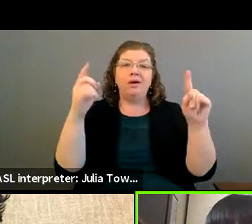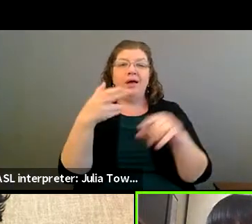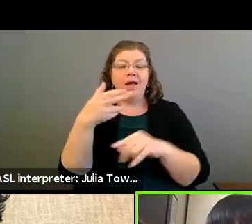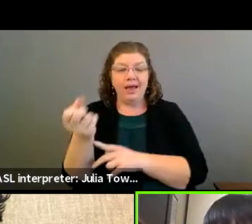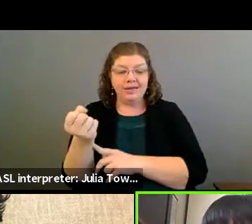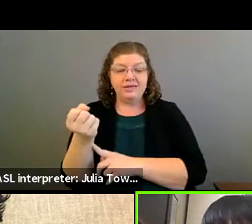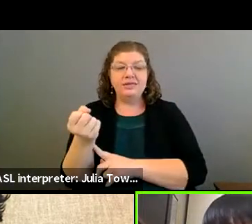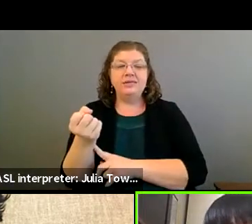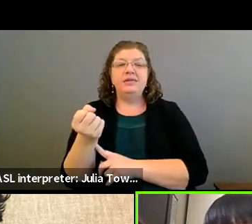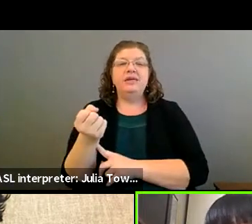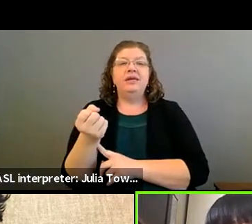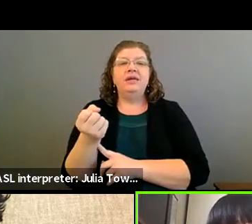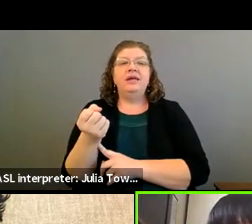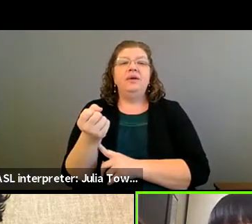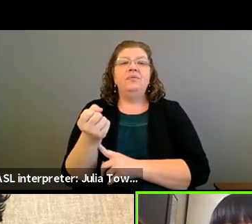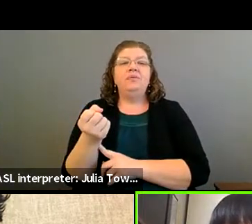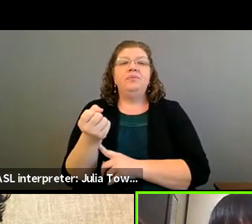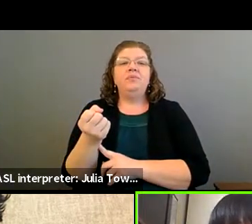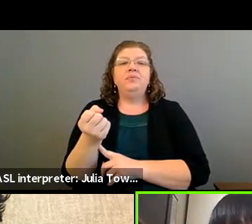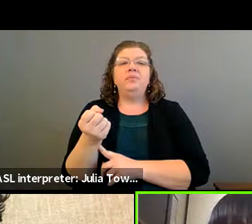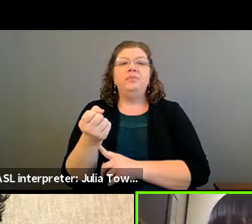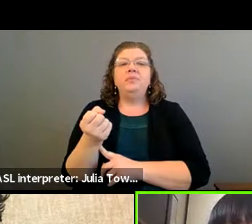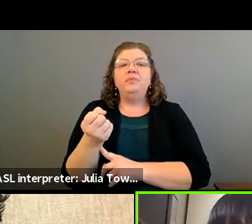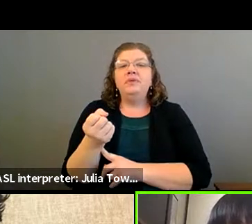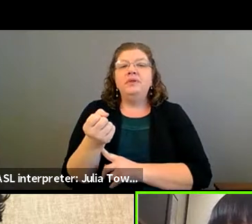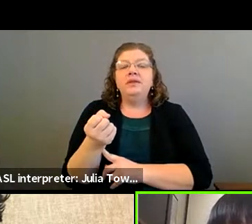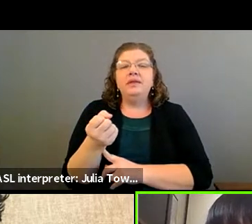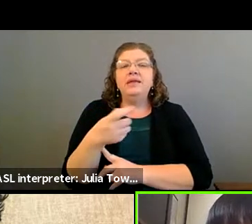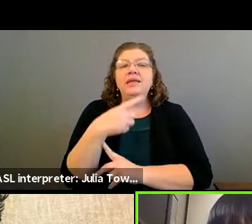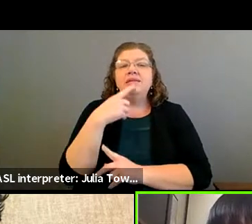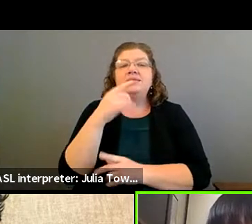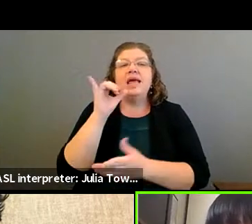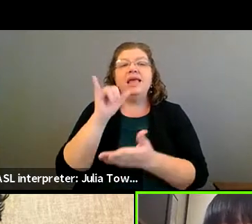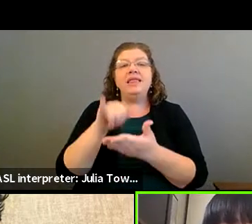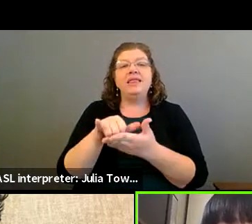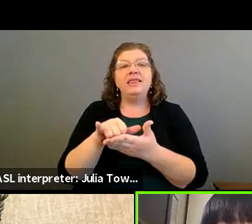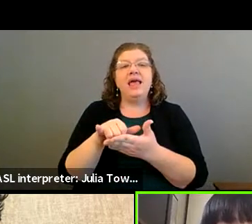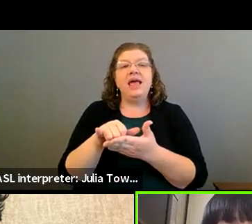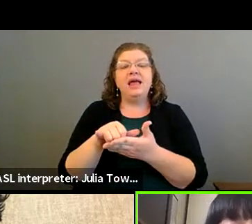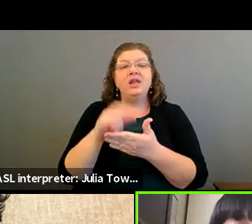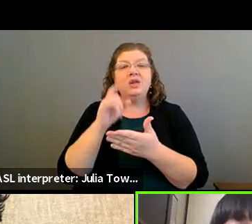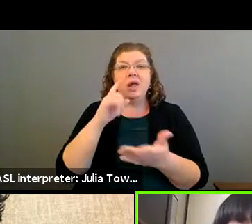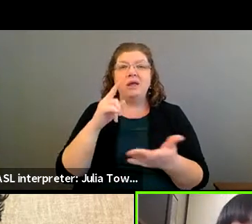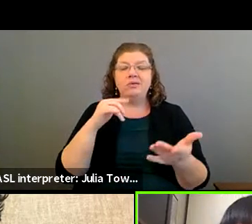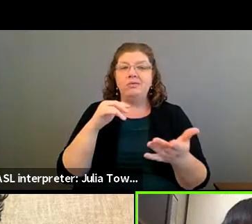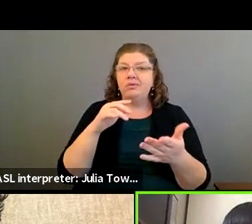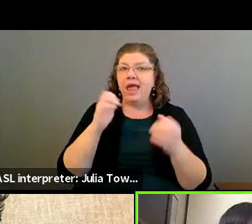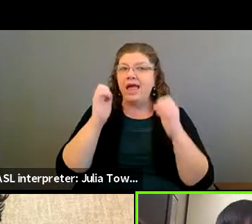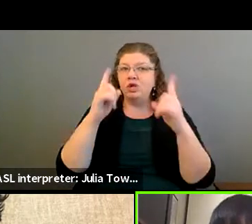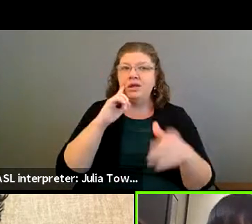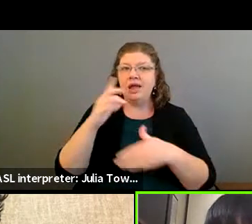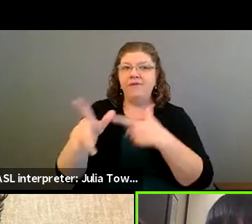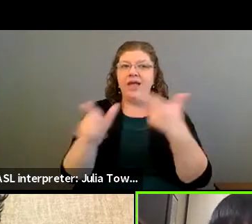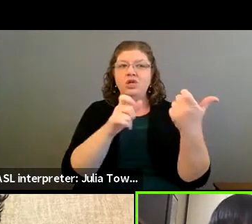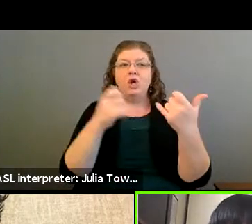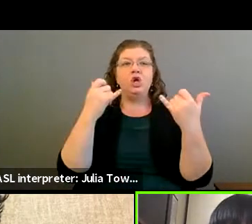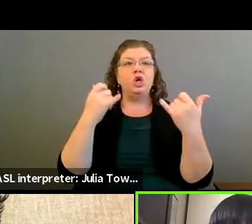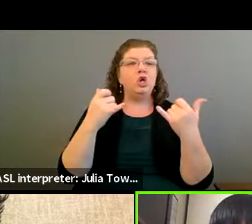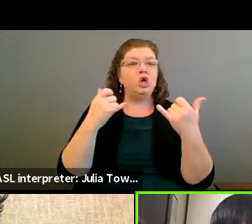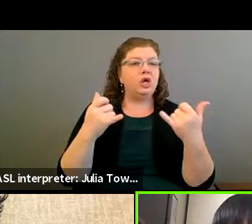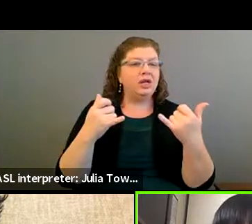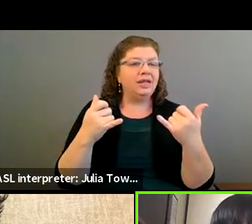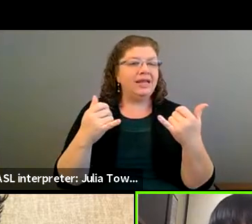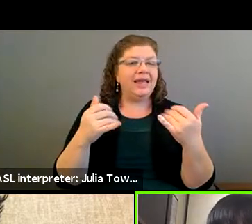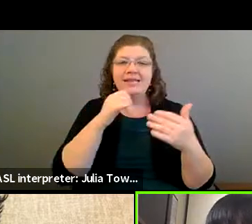successful person, but I can say that dedication is a great factor. Clearly, I am not yet as